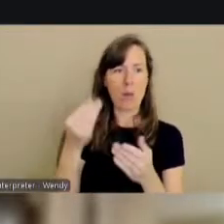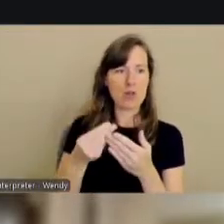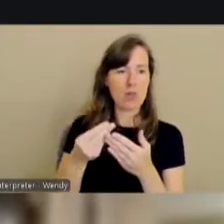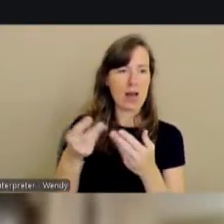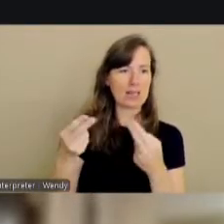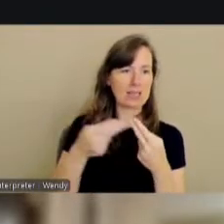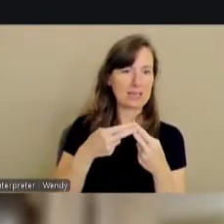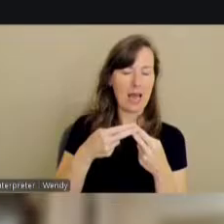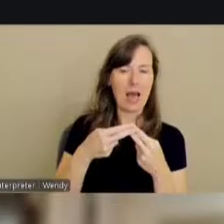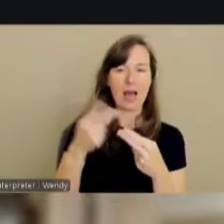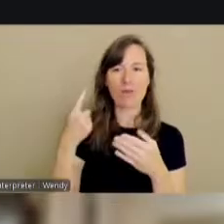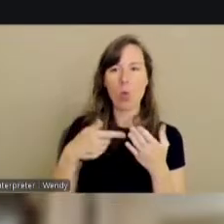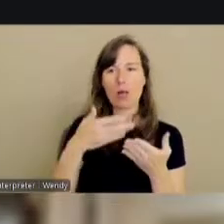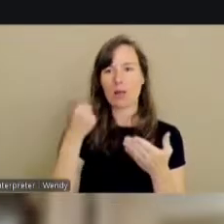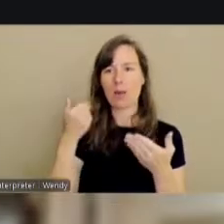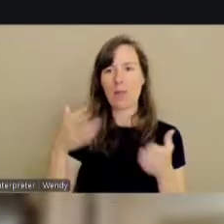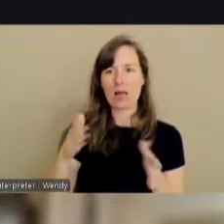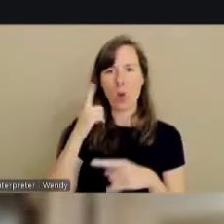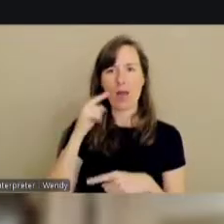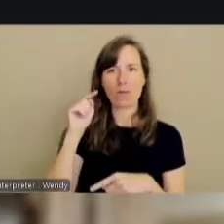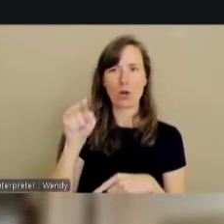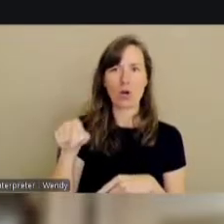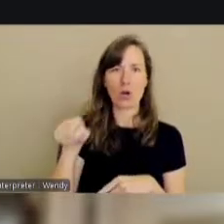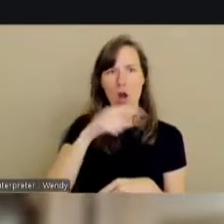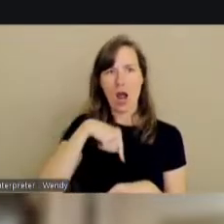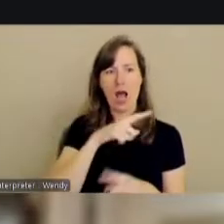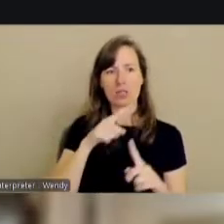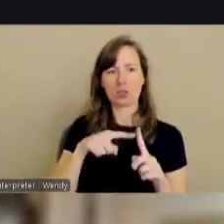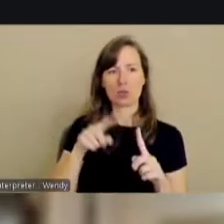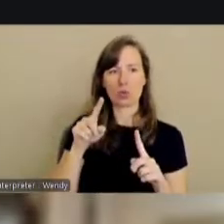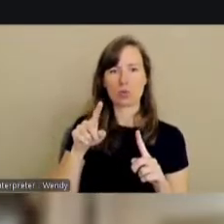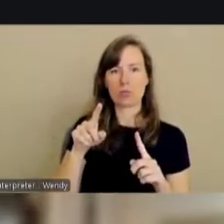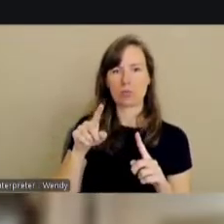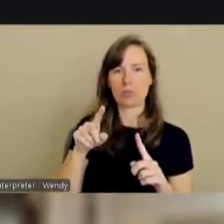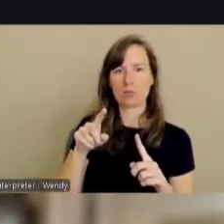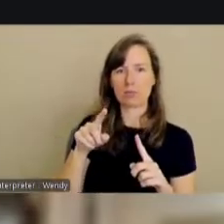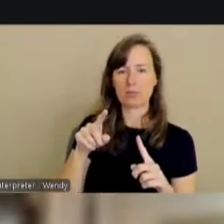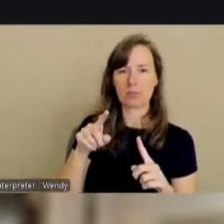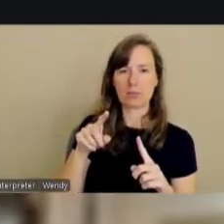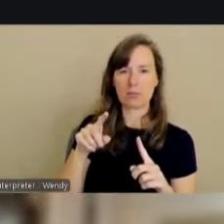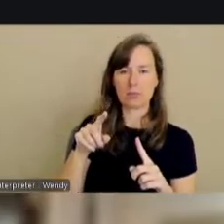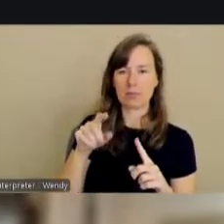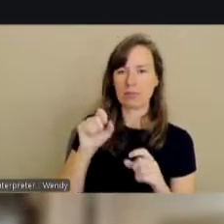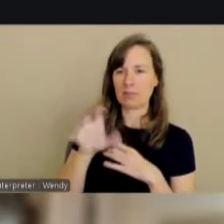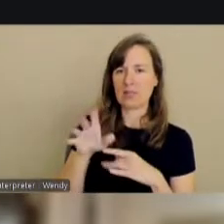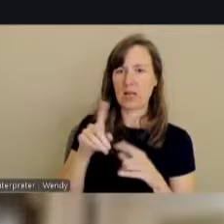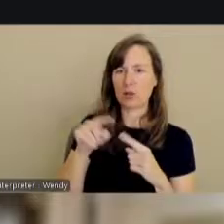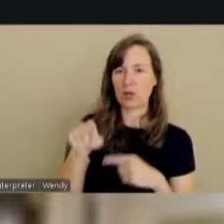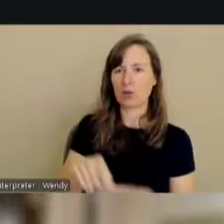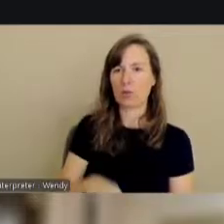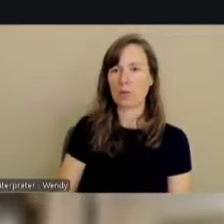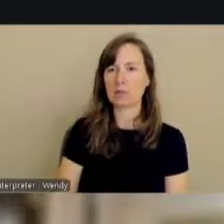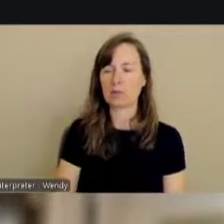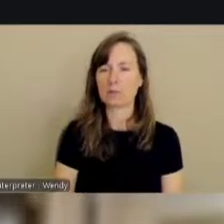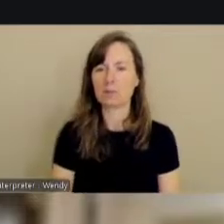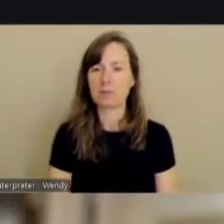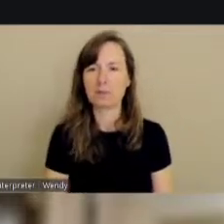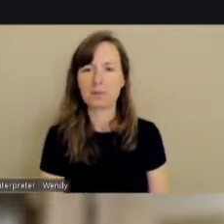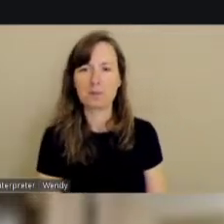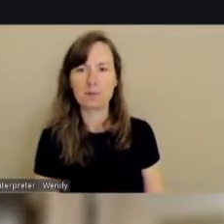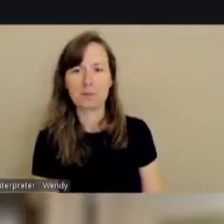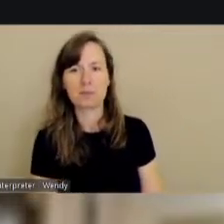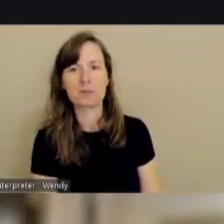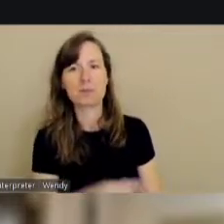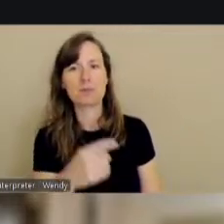saved? What's the best way for you, for us to, as individuals, to send that to information, get the information to you? I'll tell